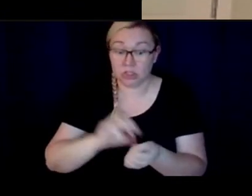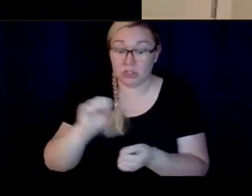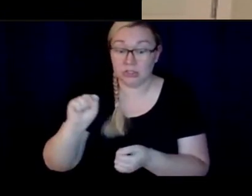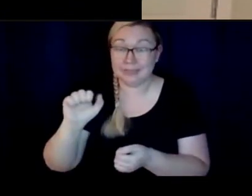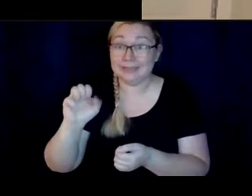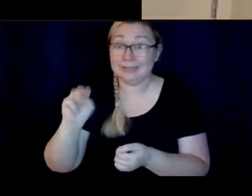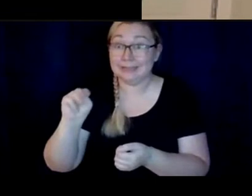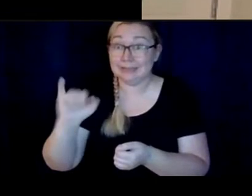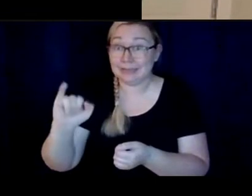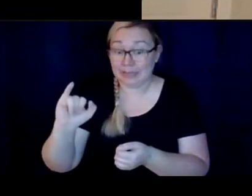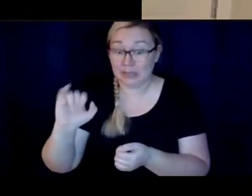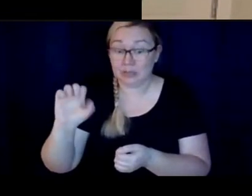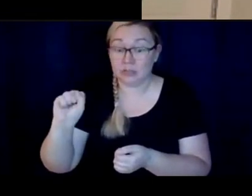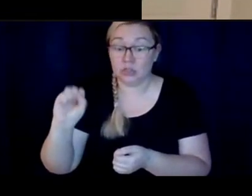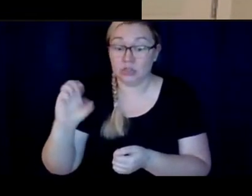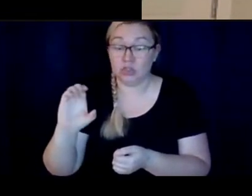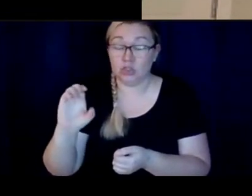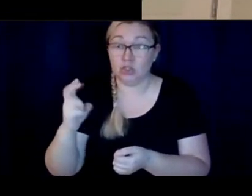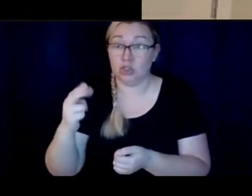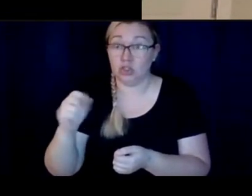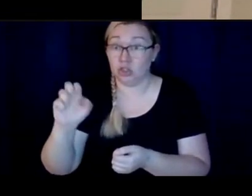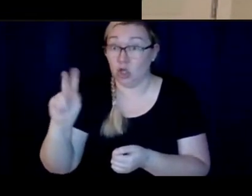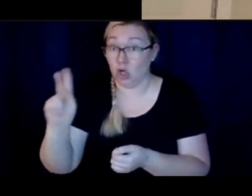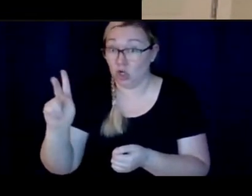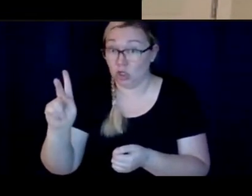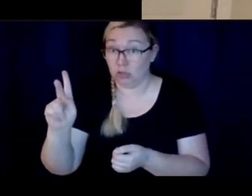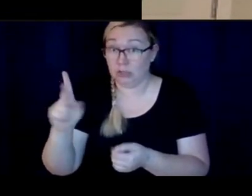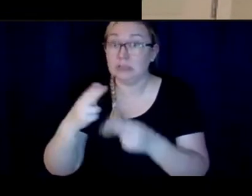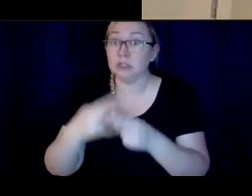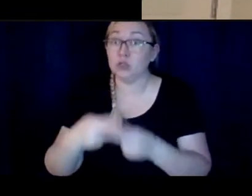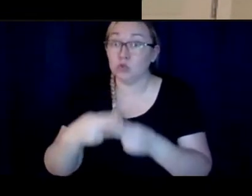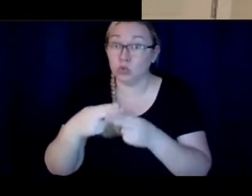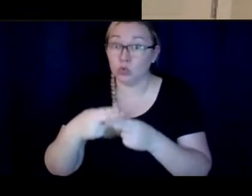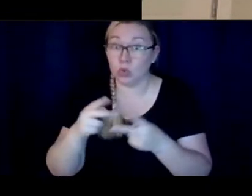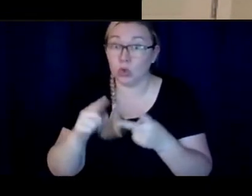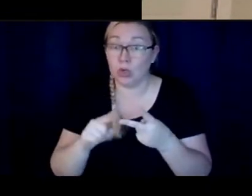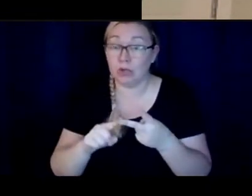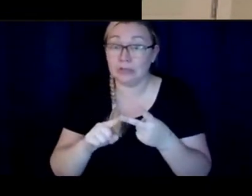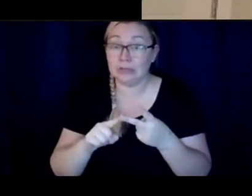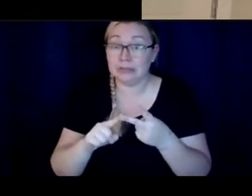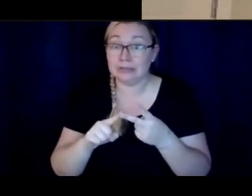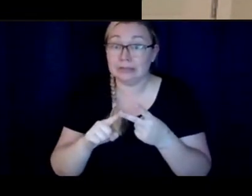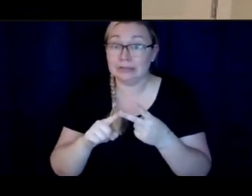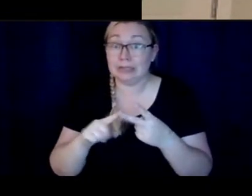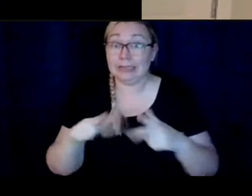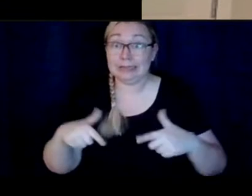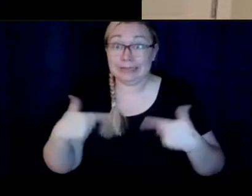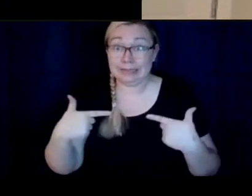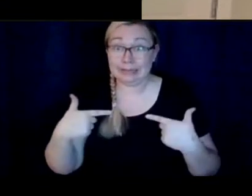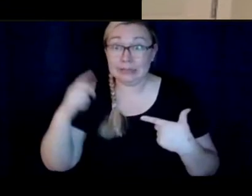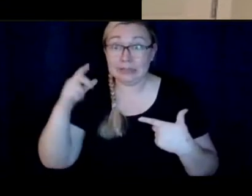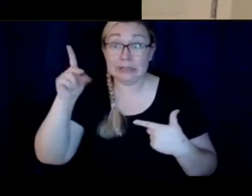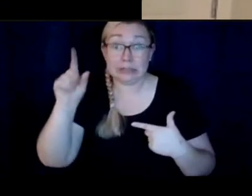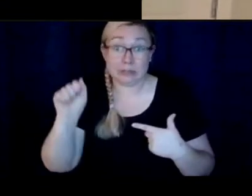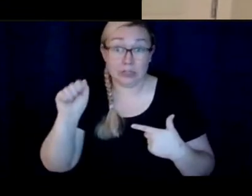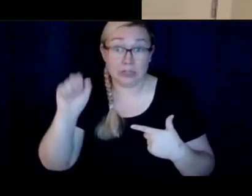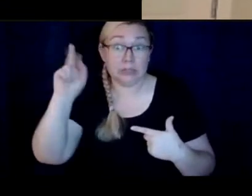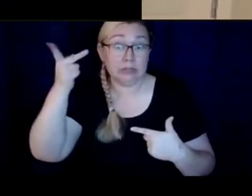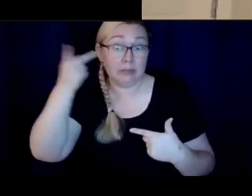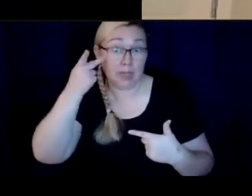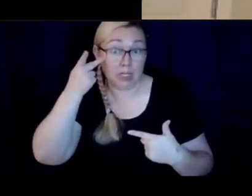Schultz. It is called Black Disability Politics. I'm